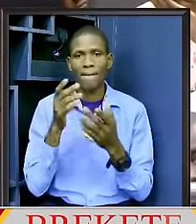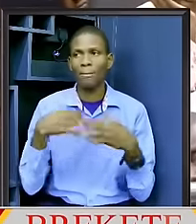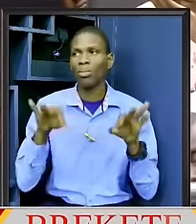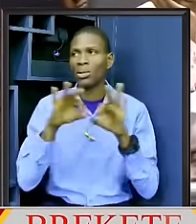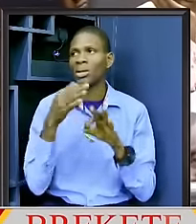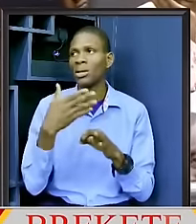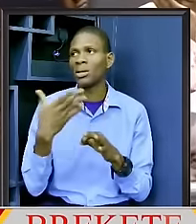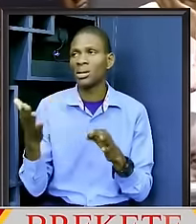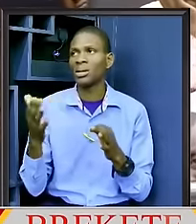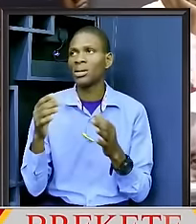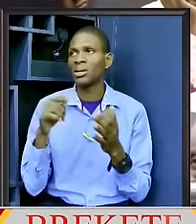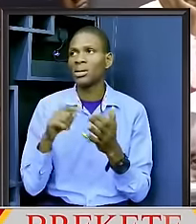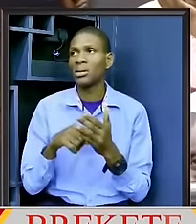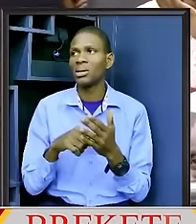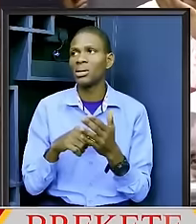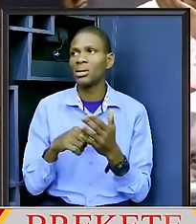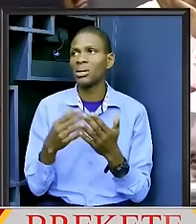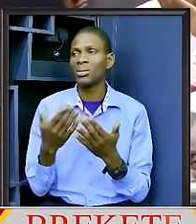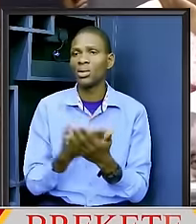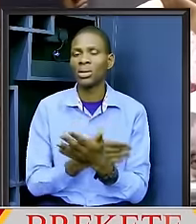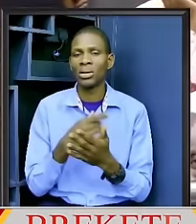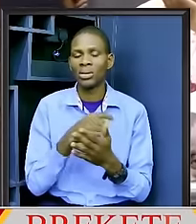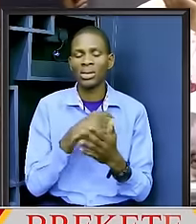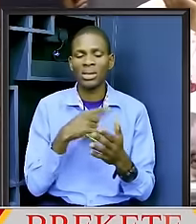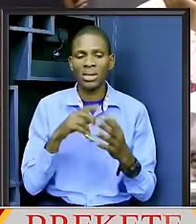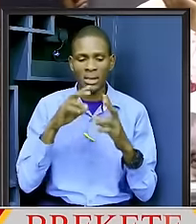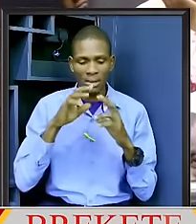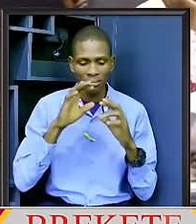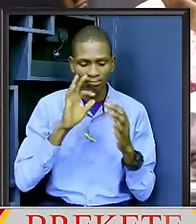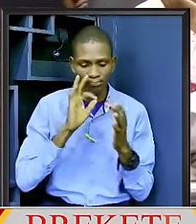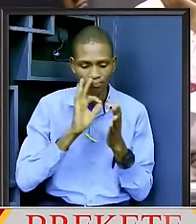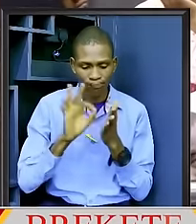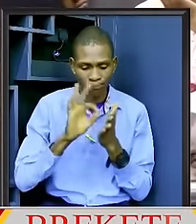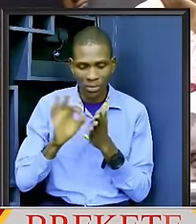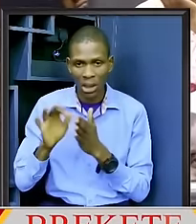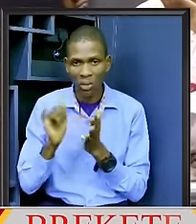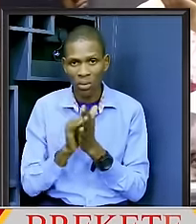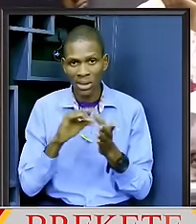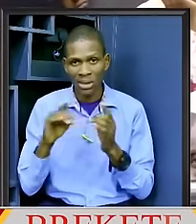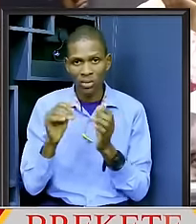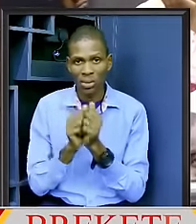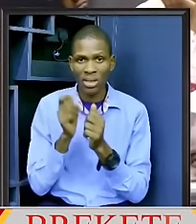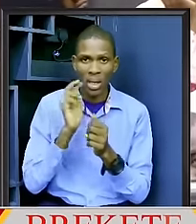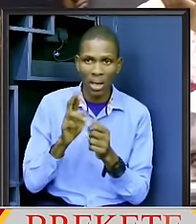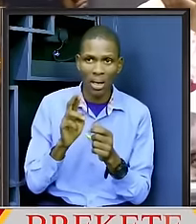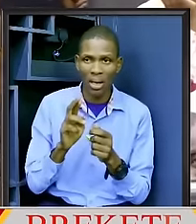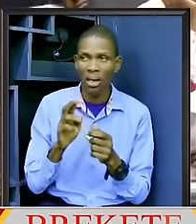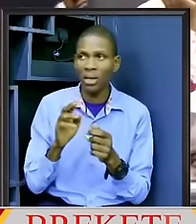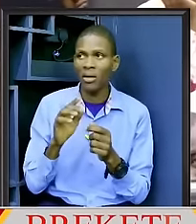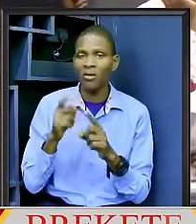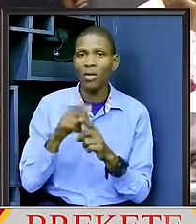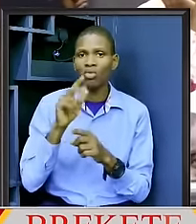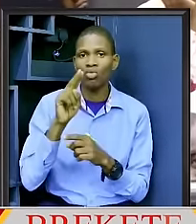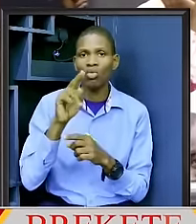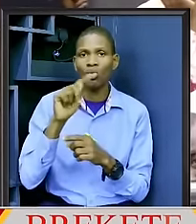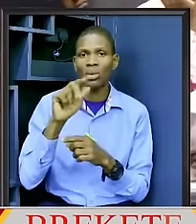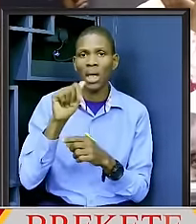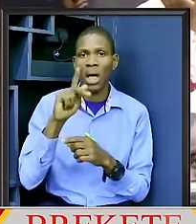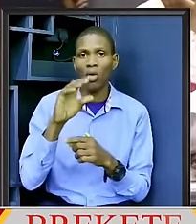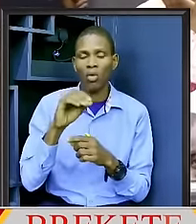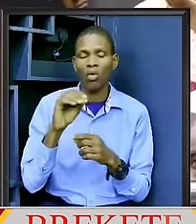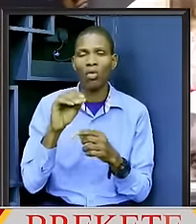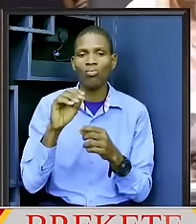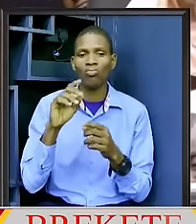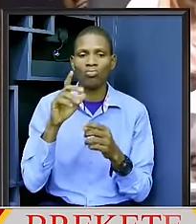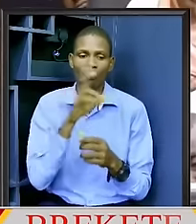Now, this money that the reconciliation we did with her, when they said we should, from Utako police station, we should go back